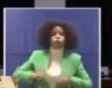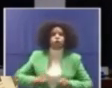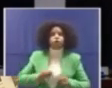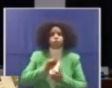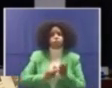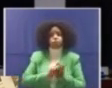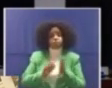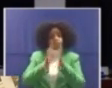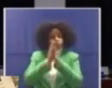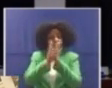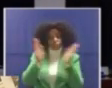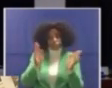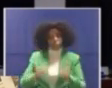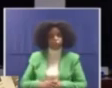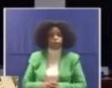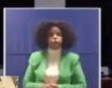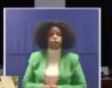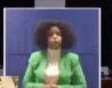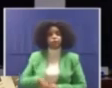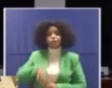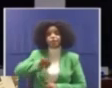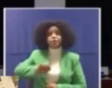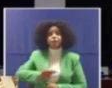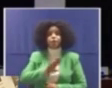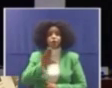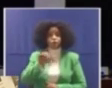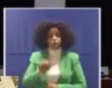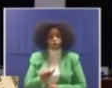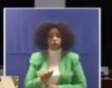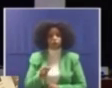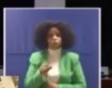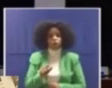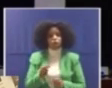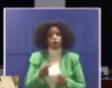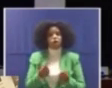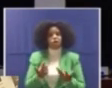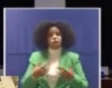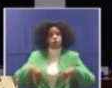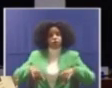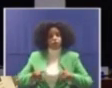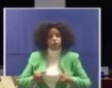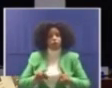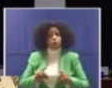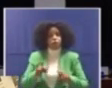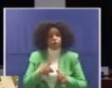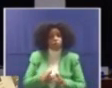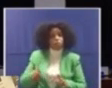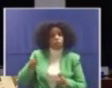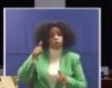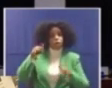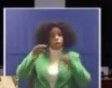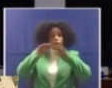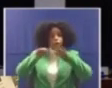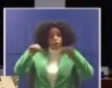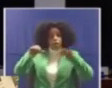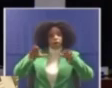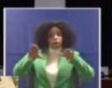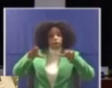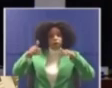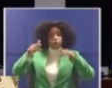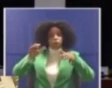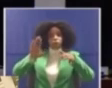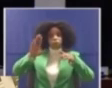South Africa chairs the African Union High-Level Art Committee for South Sudan, also